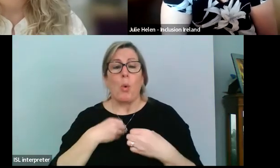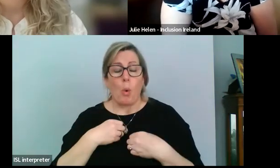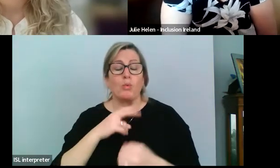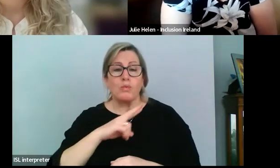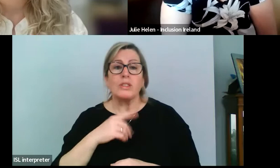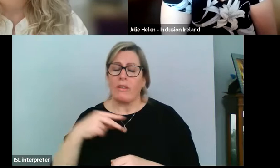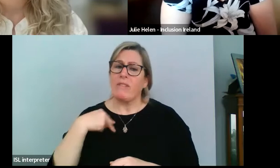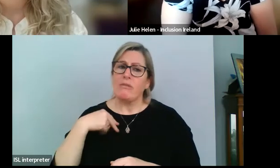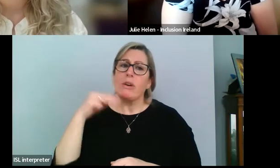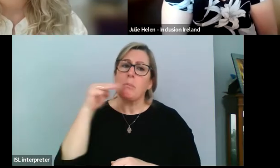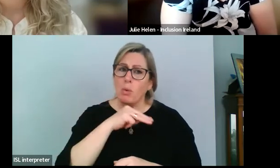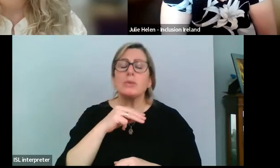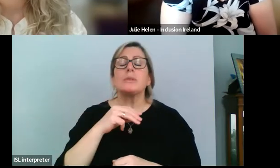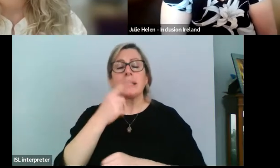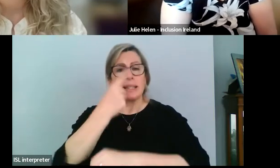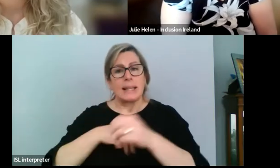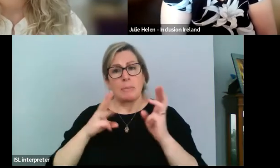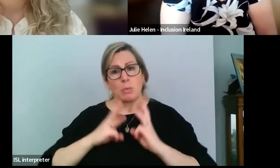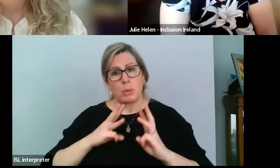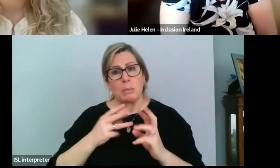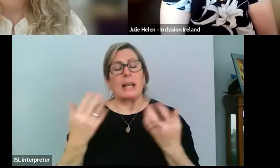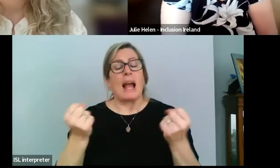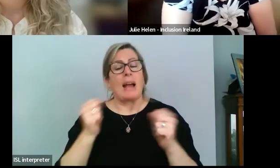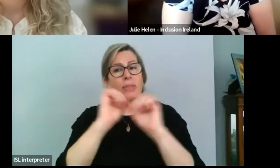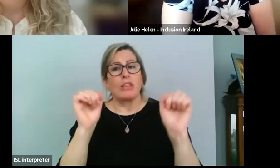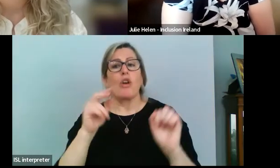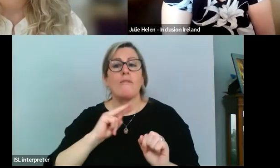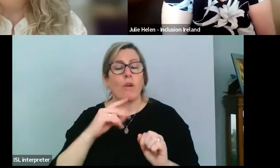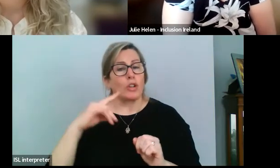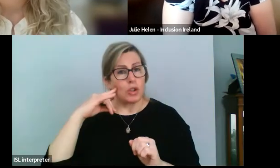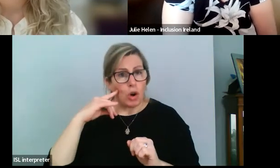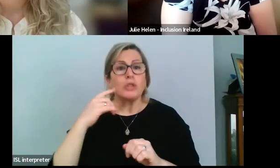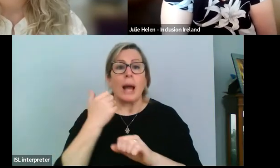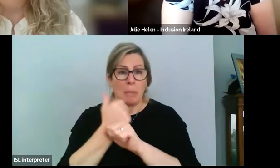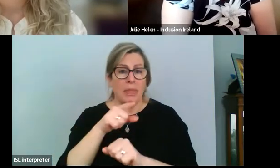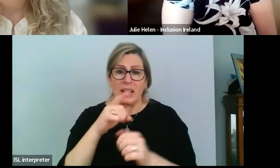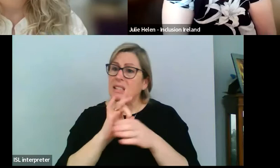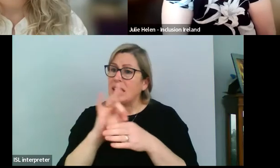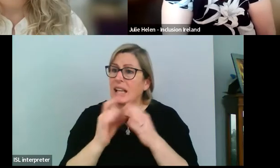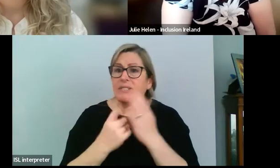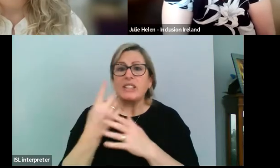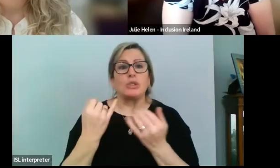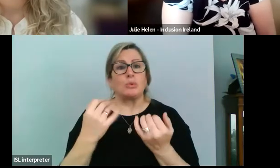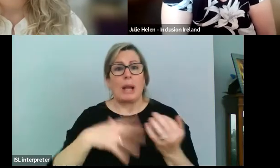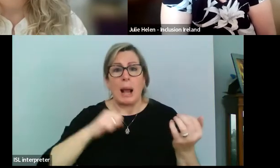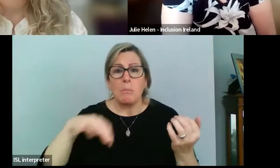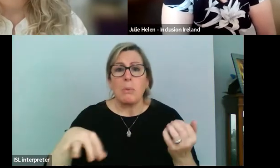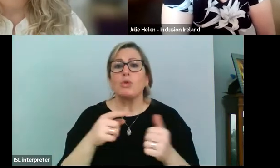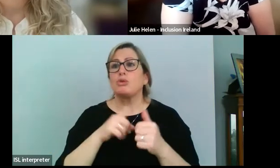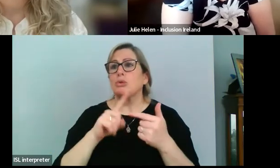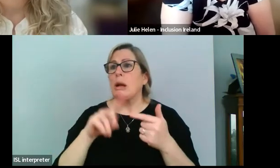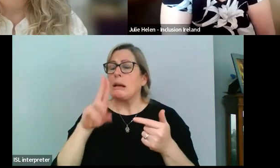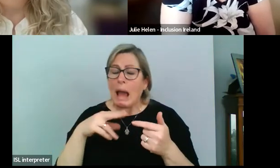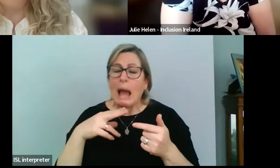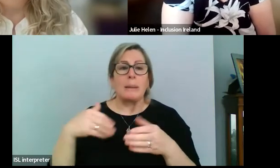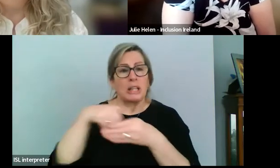that disabled women also have their voice heard around issues like abortion and can participate in the review